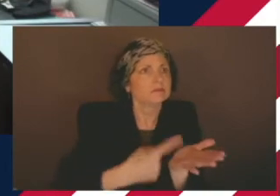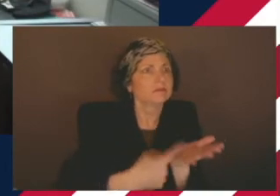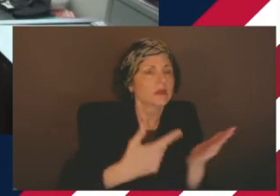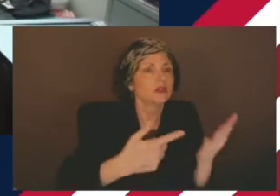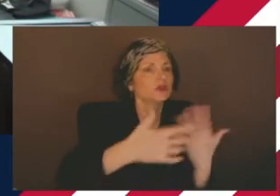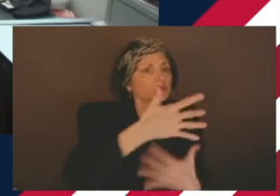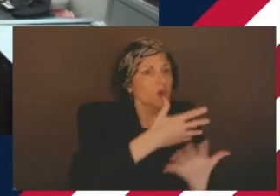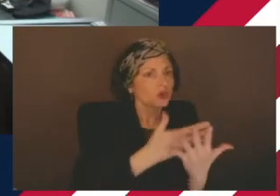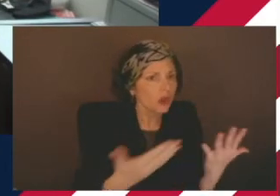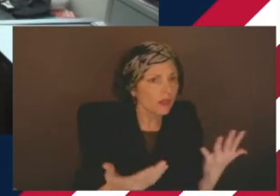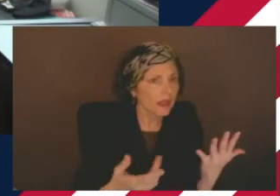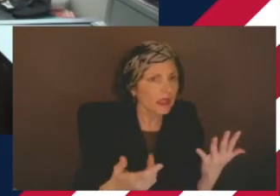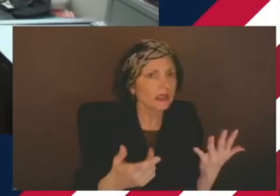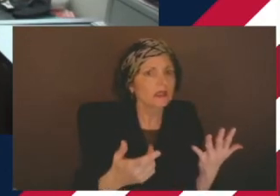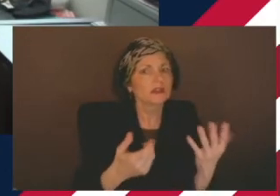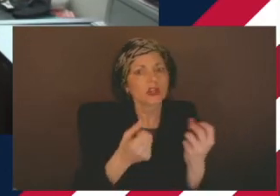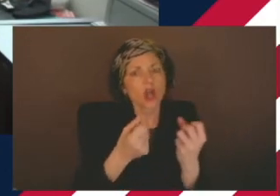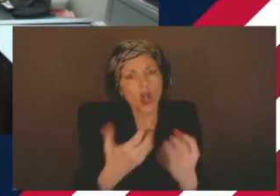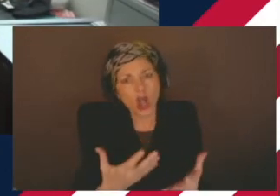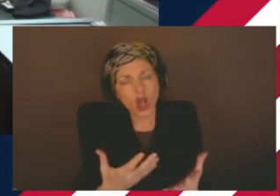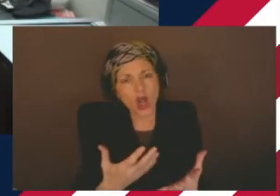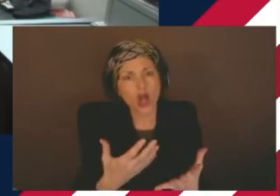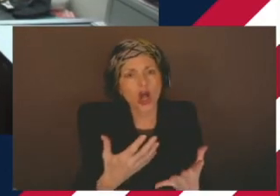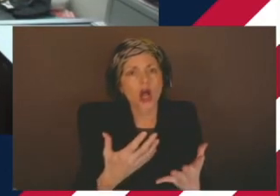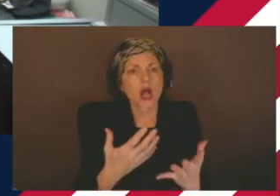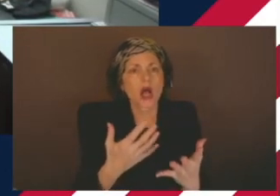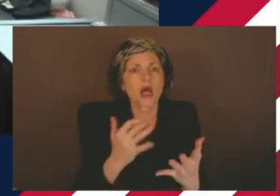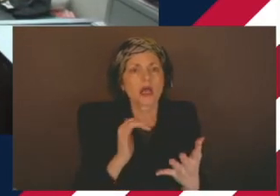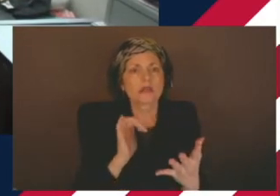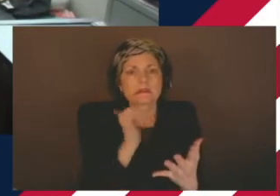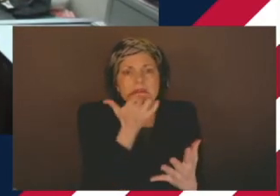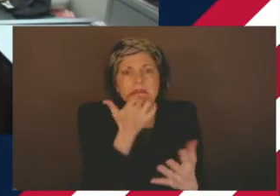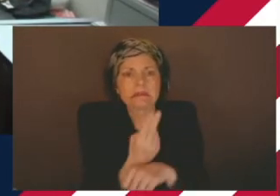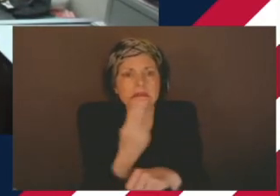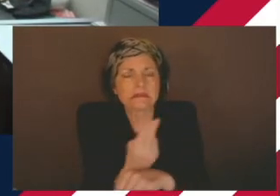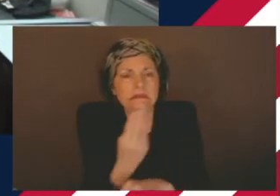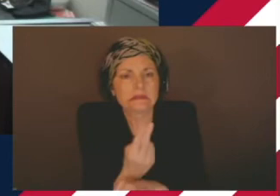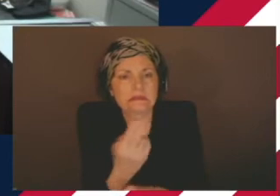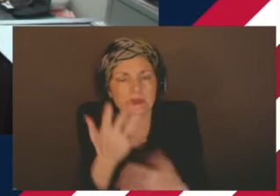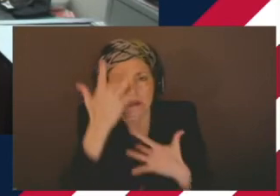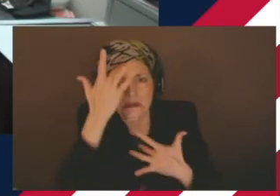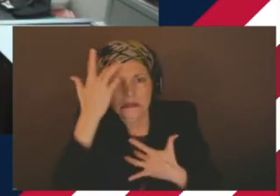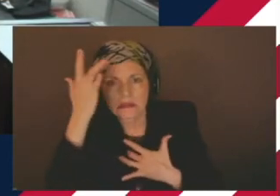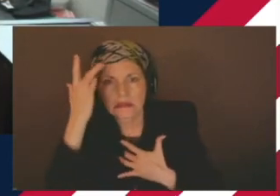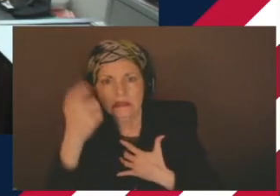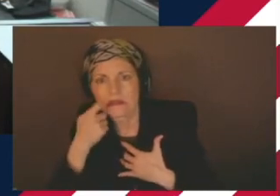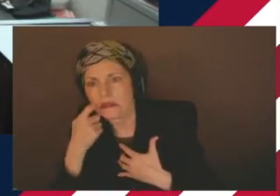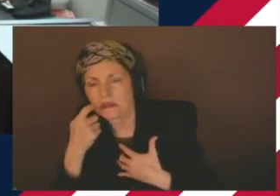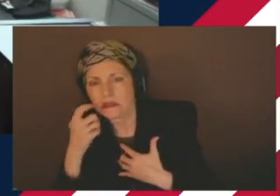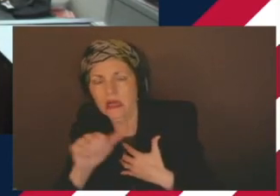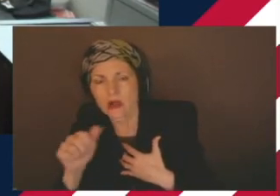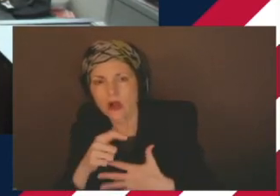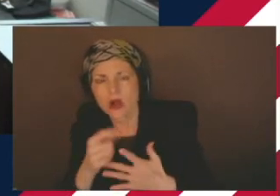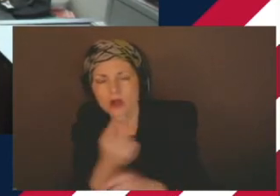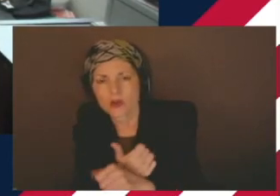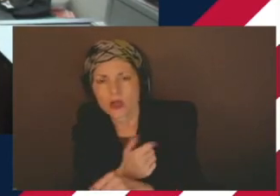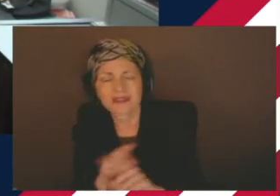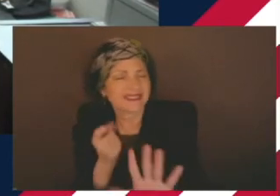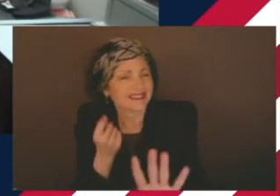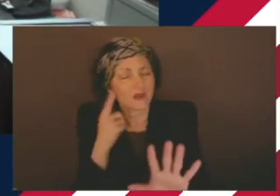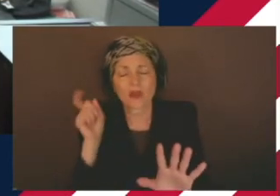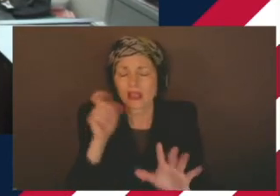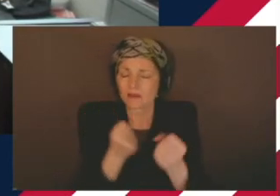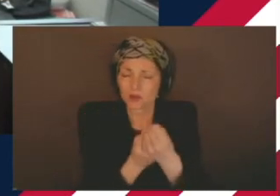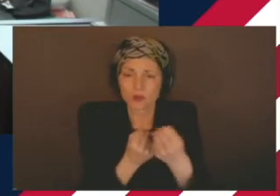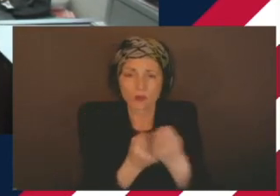to substance use disorder. We must prioritize long-term recovery support services, evidence-based